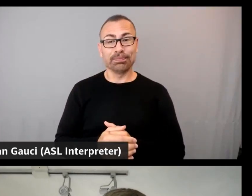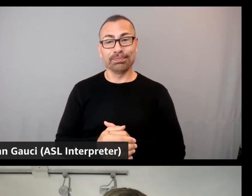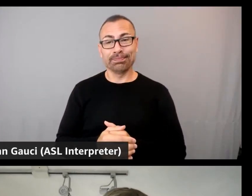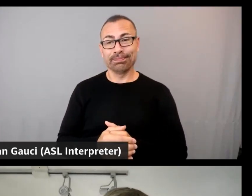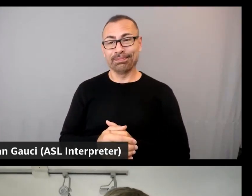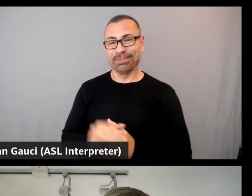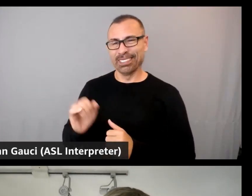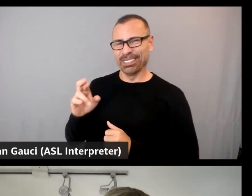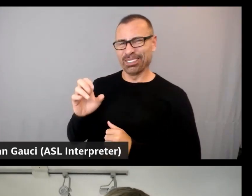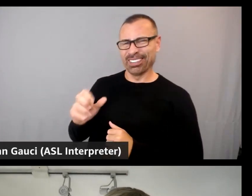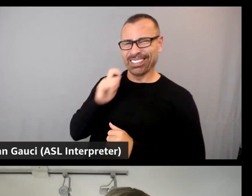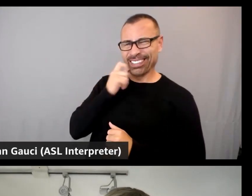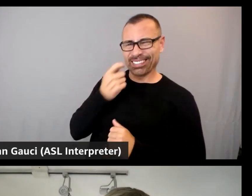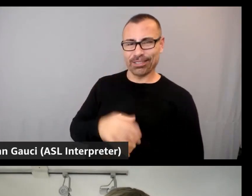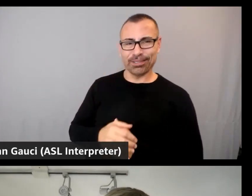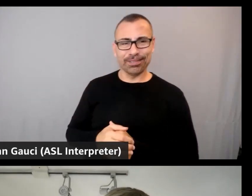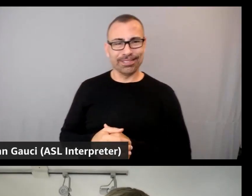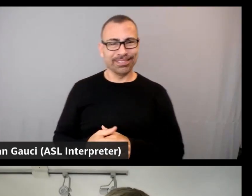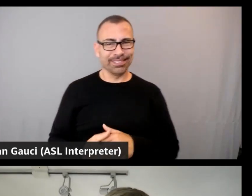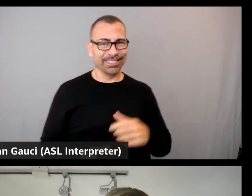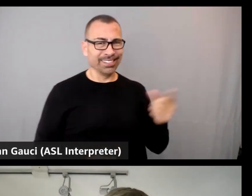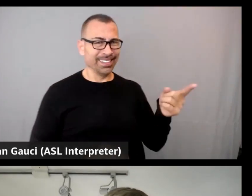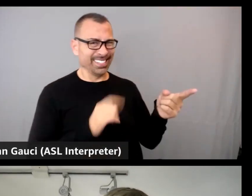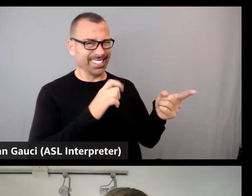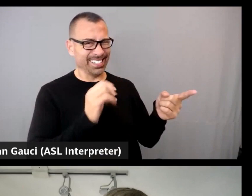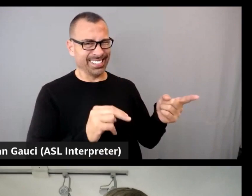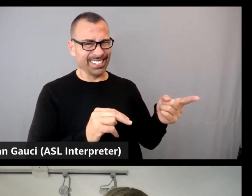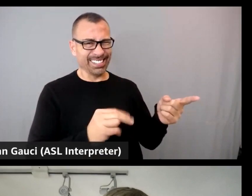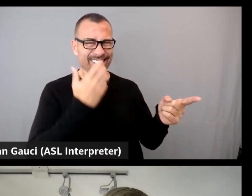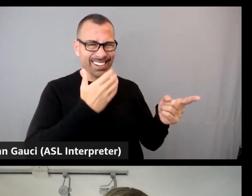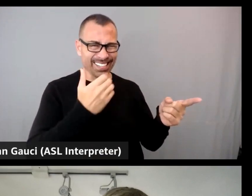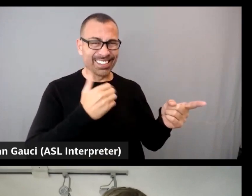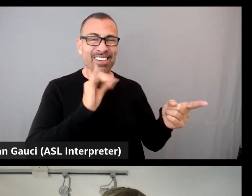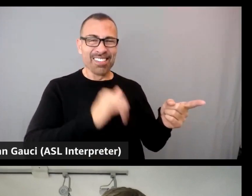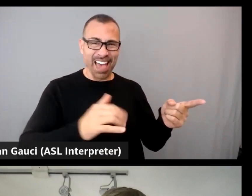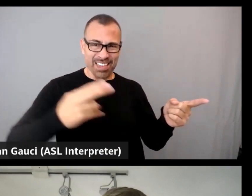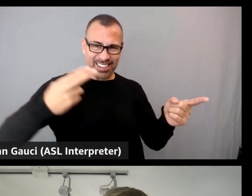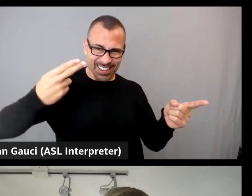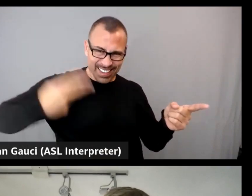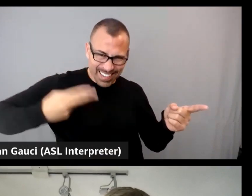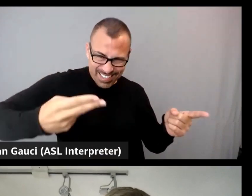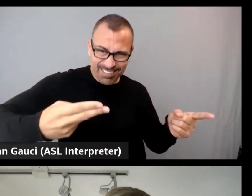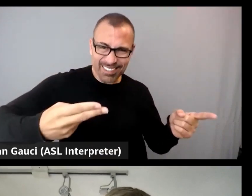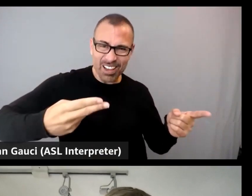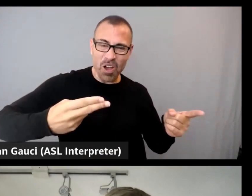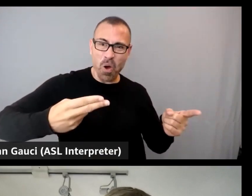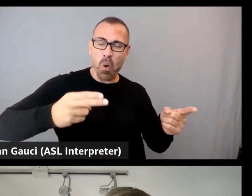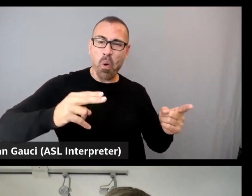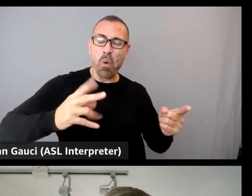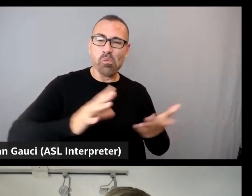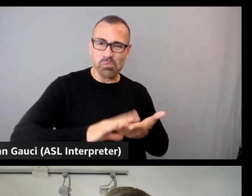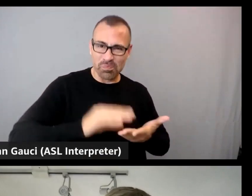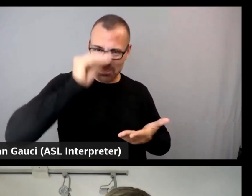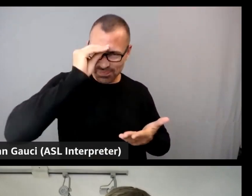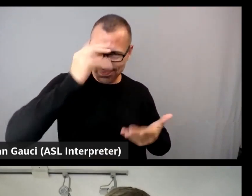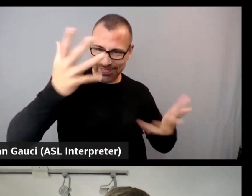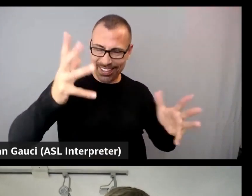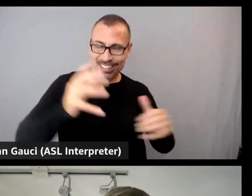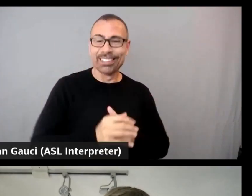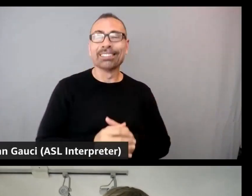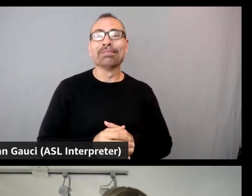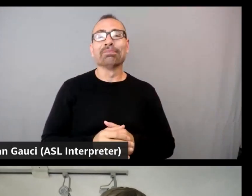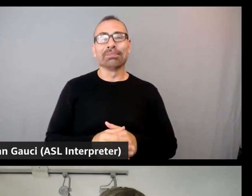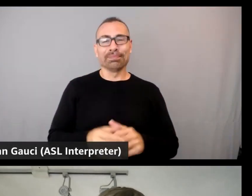Awesome. Yeah, I like that history lesson. So we're now so now we are in Python. So now Python is